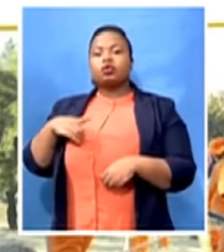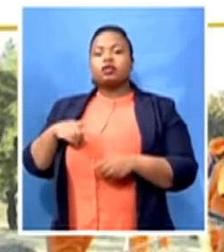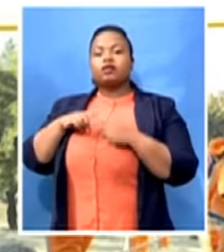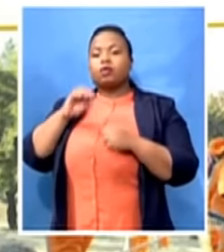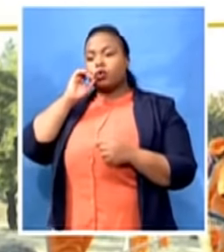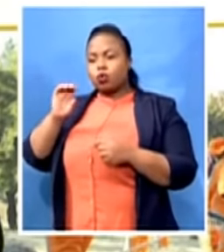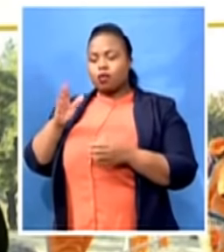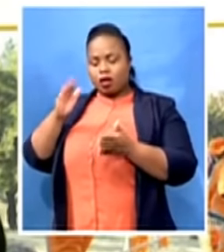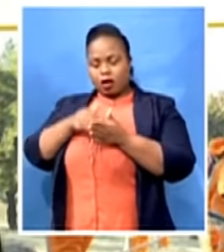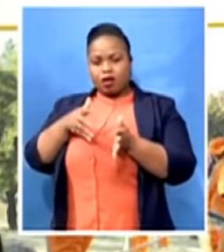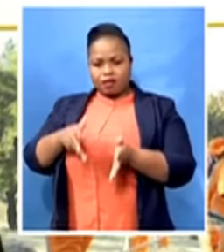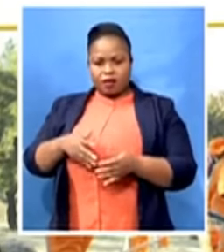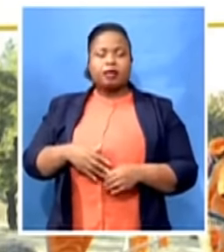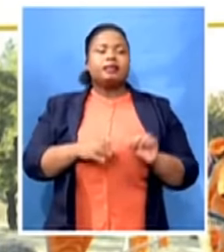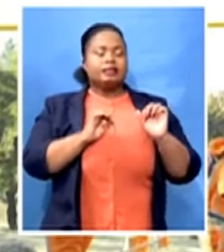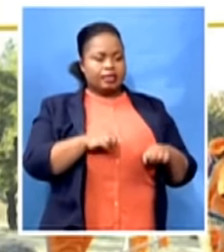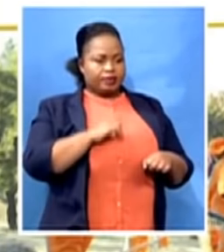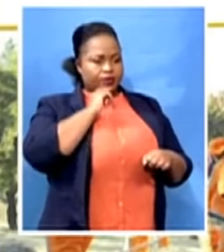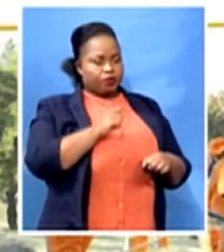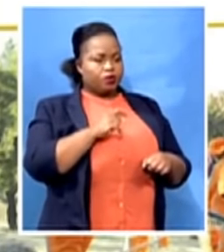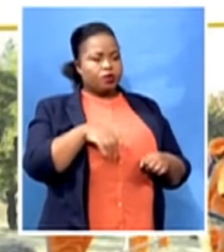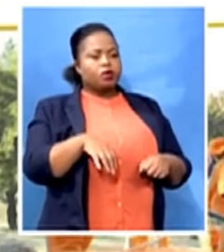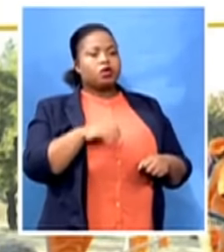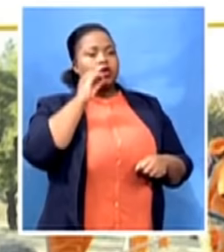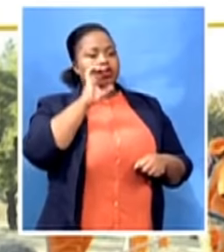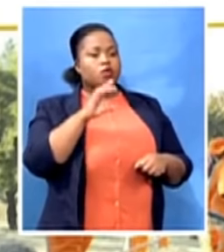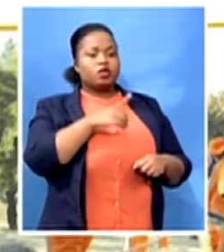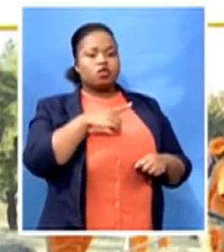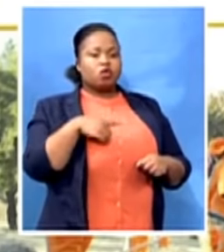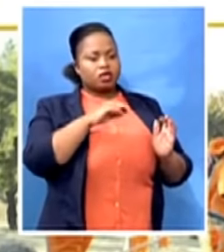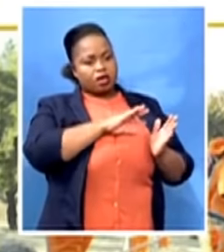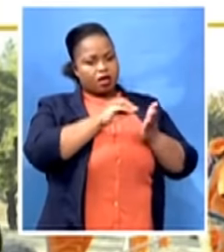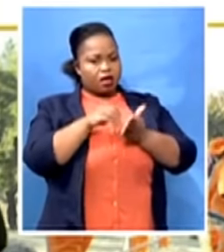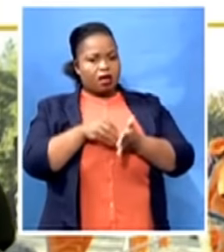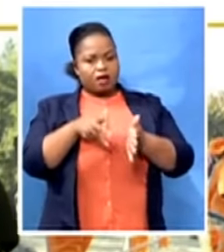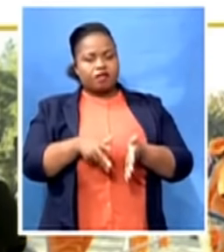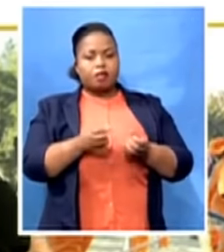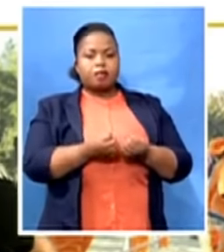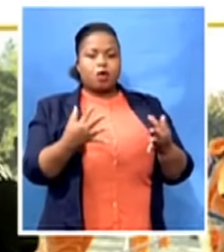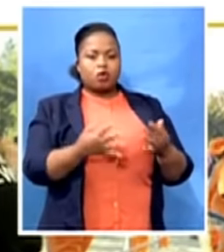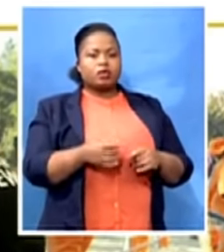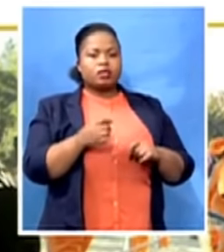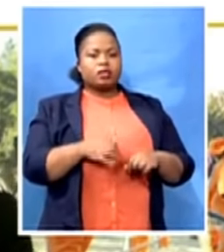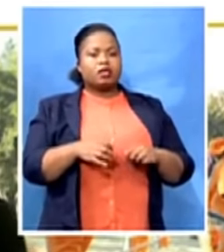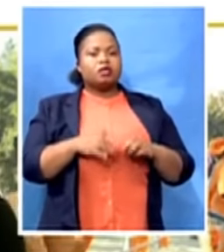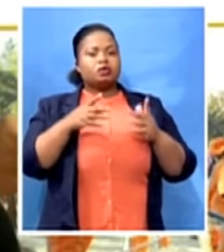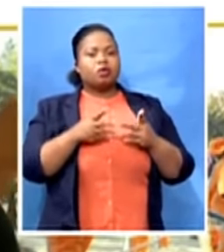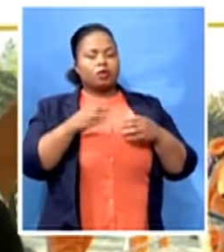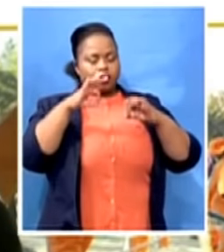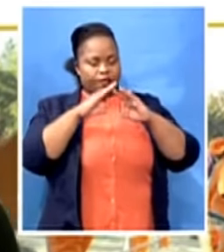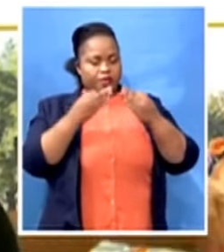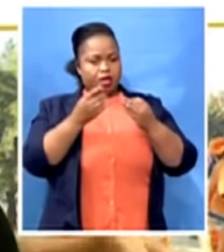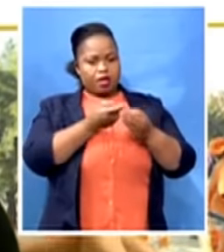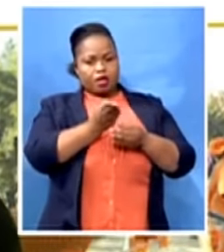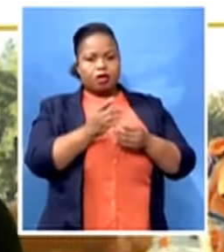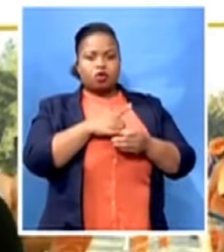Cuba. Most of them are family physicians, and they will be assisting us. We also have epidemiologists that will also assist us in